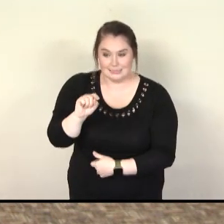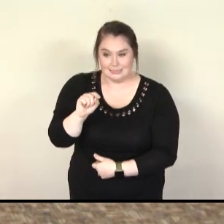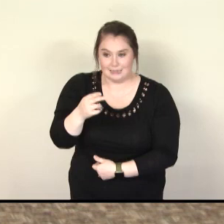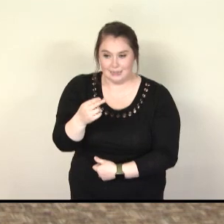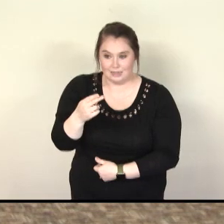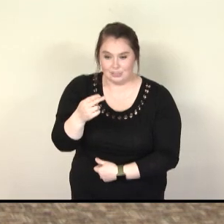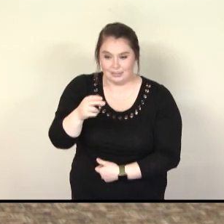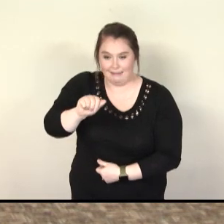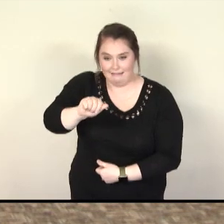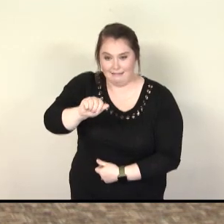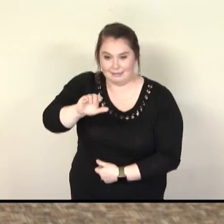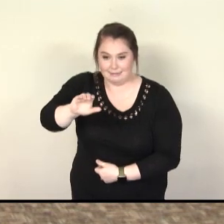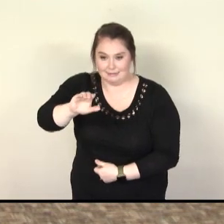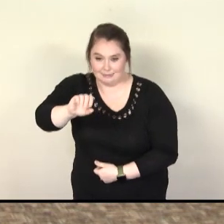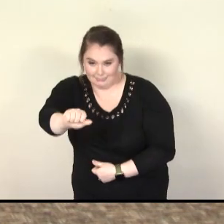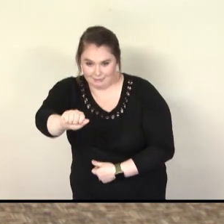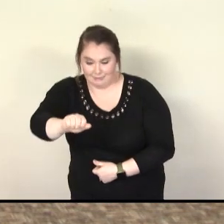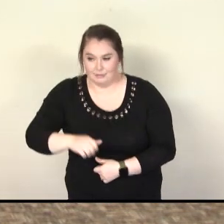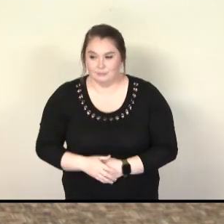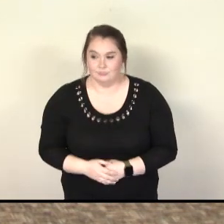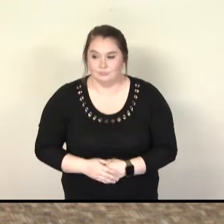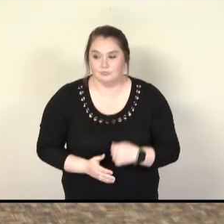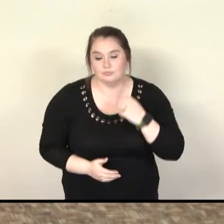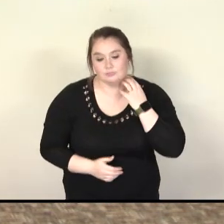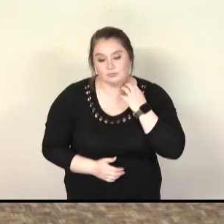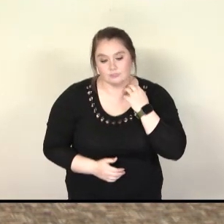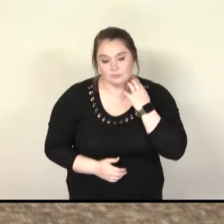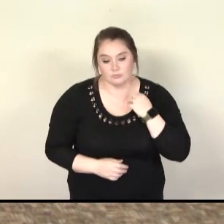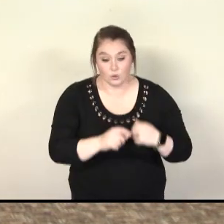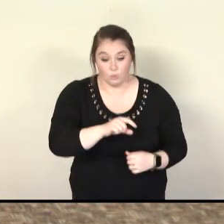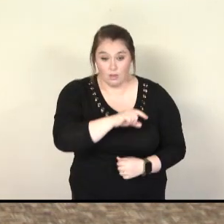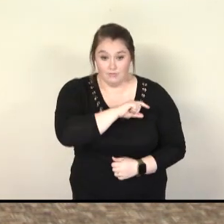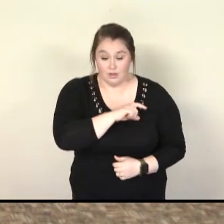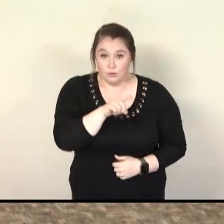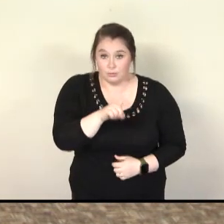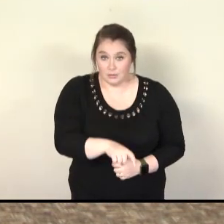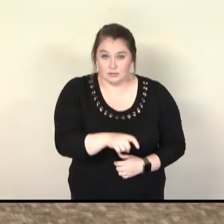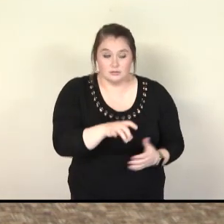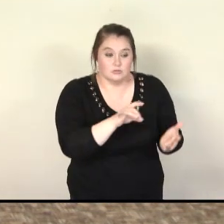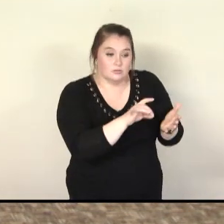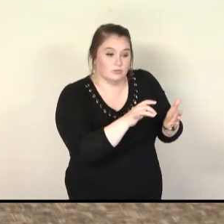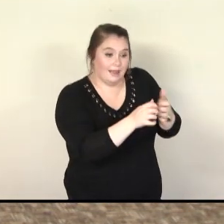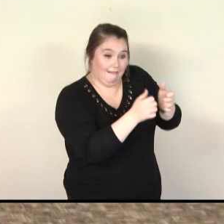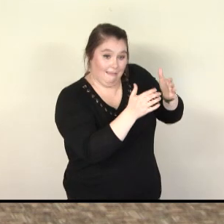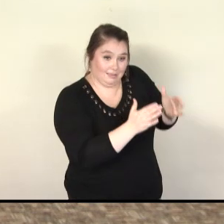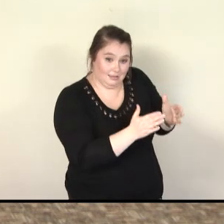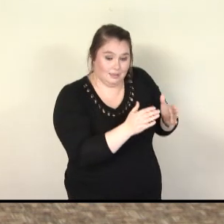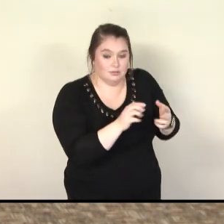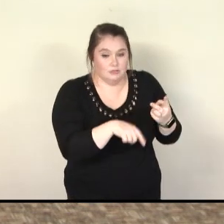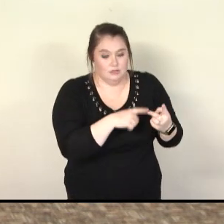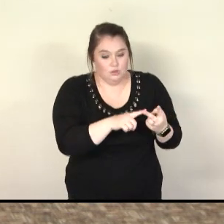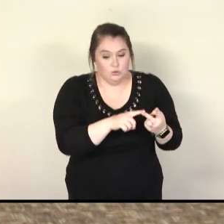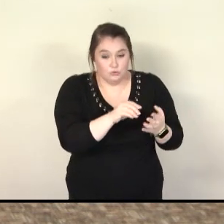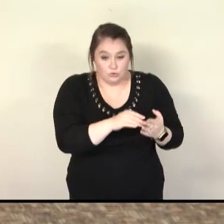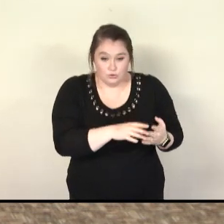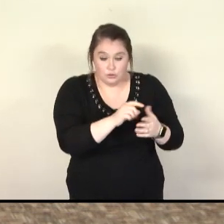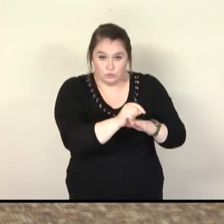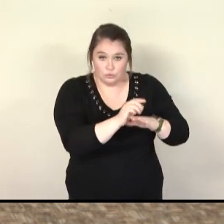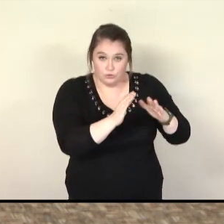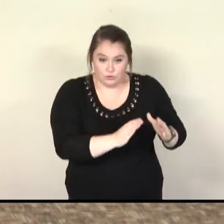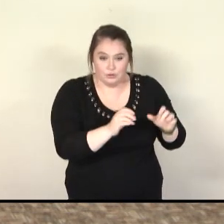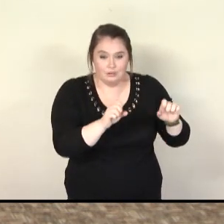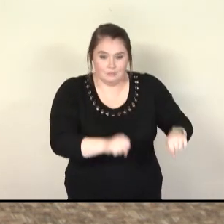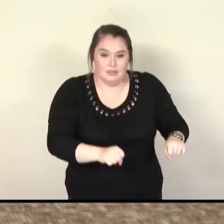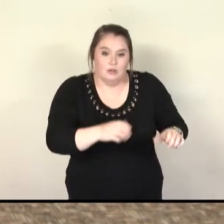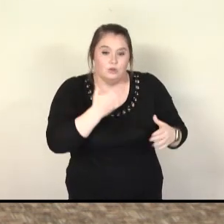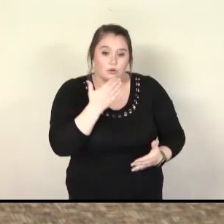THSCA. To be nominated for an academic All-State, a student must be an athlete, student trainer or manager in good standing with the team, of good